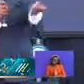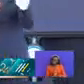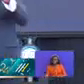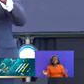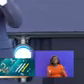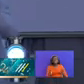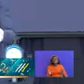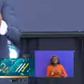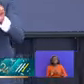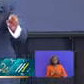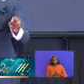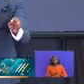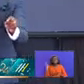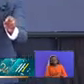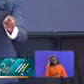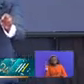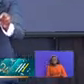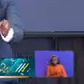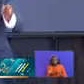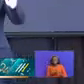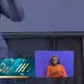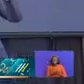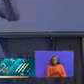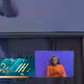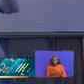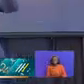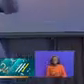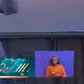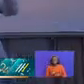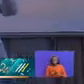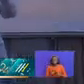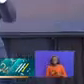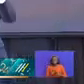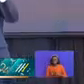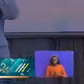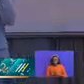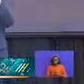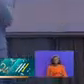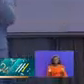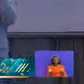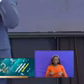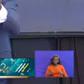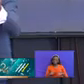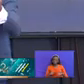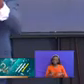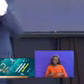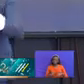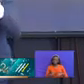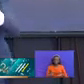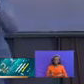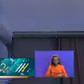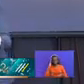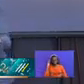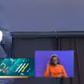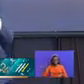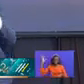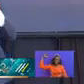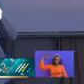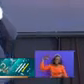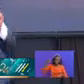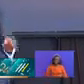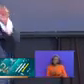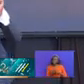time Jesus missed them and tell them you are able to look at the clouds and discern the weather but how